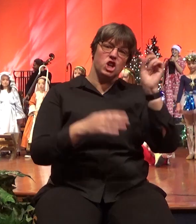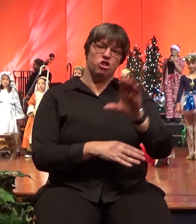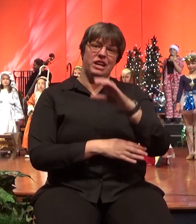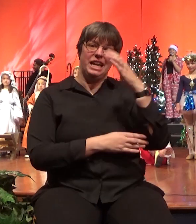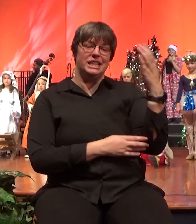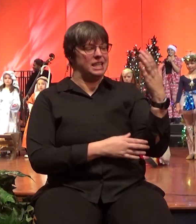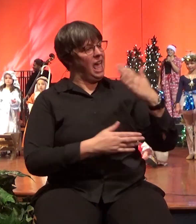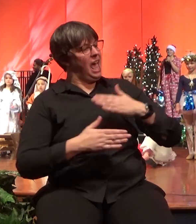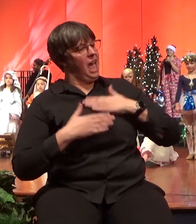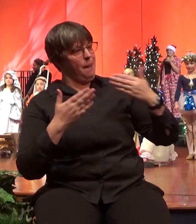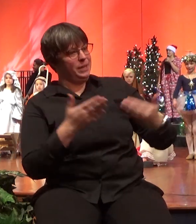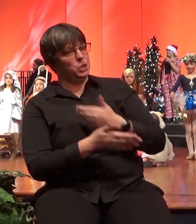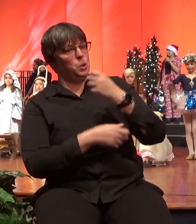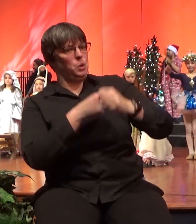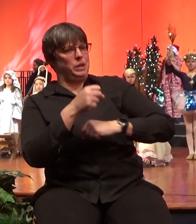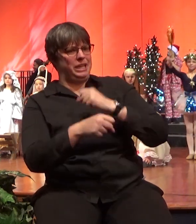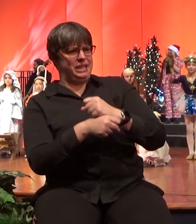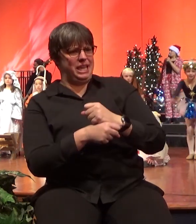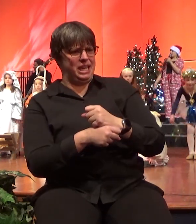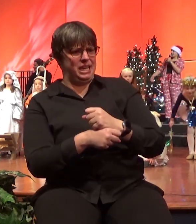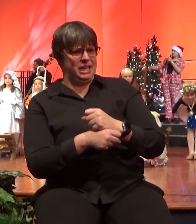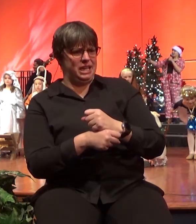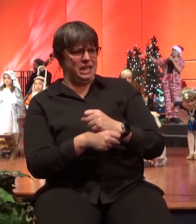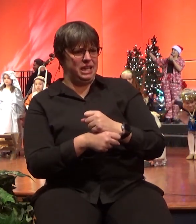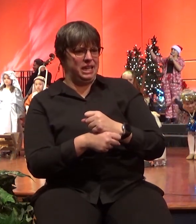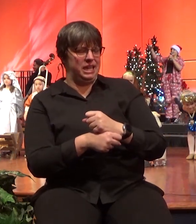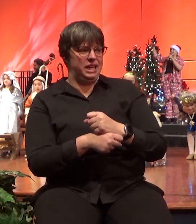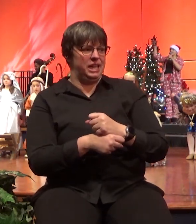a happy new year. We